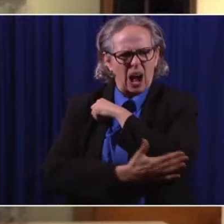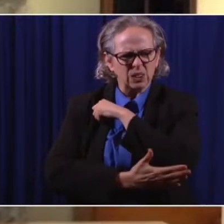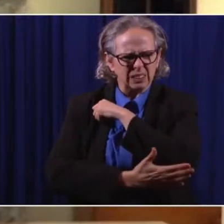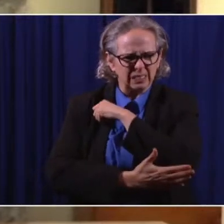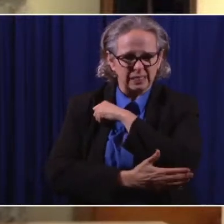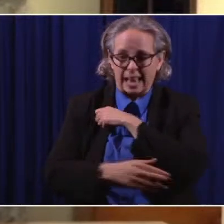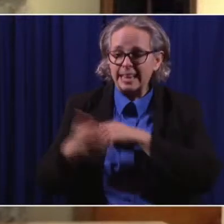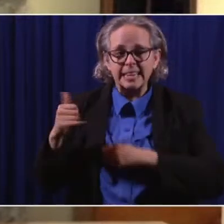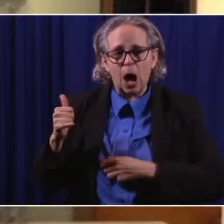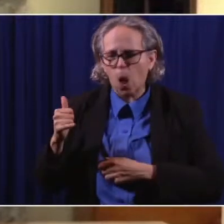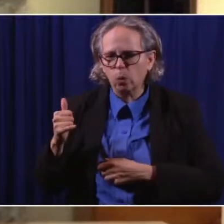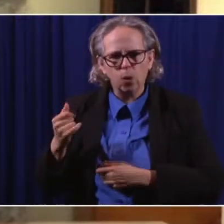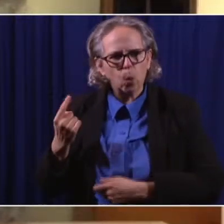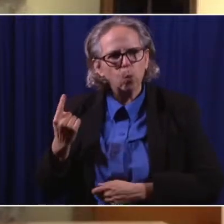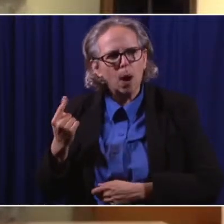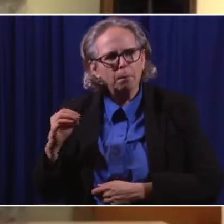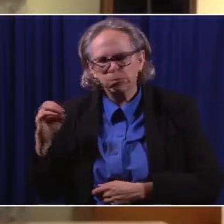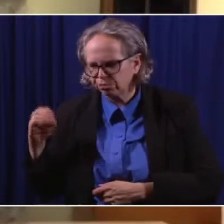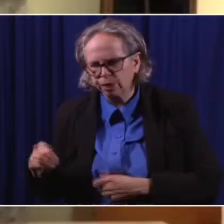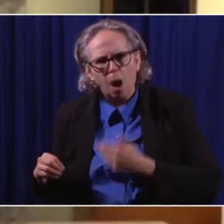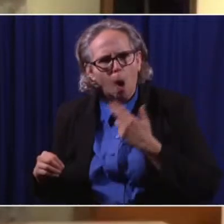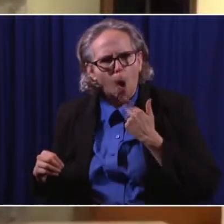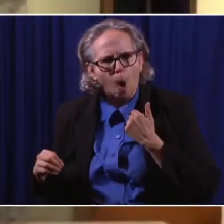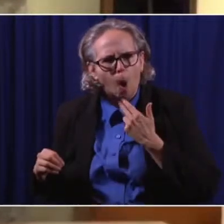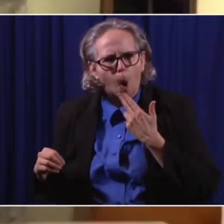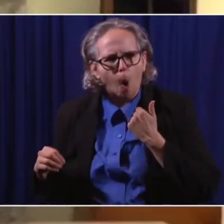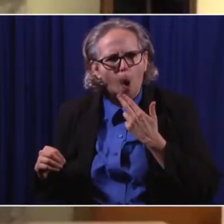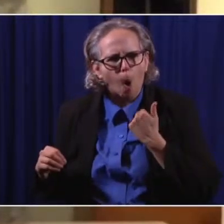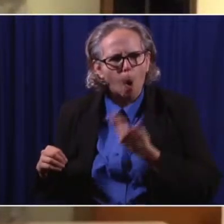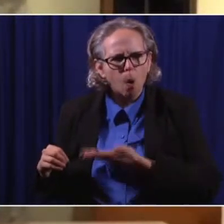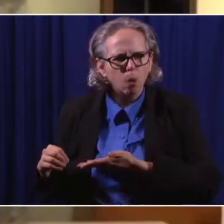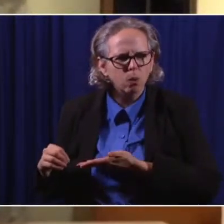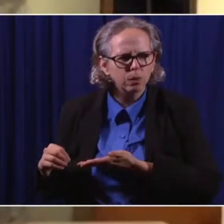county. Now let's go back. Let's show the alert map.